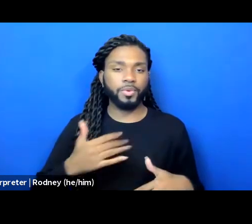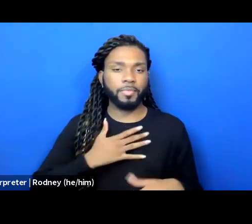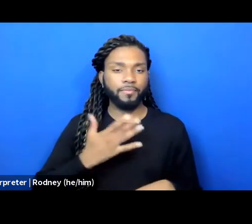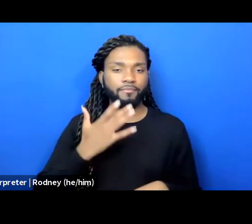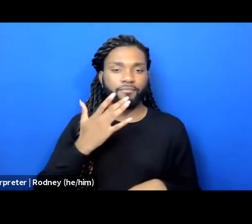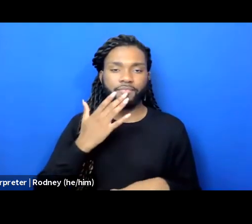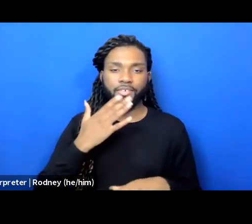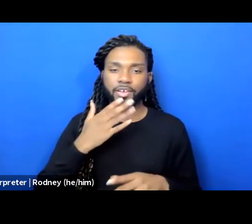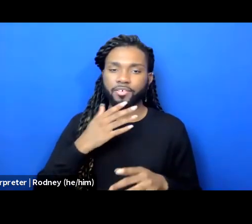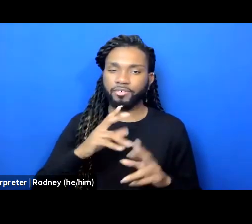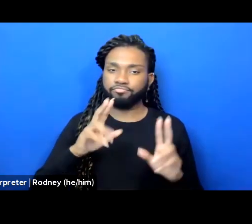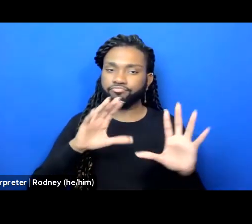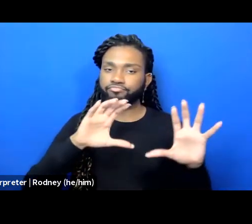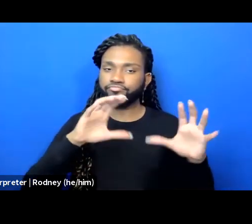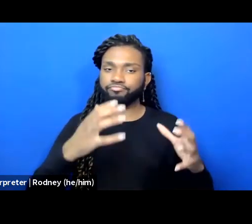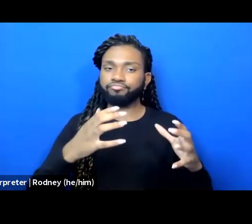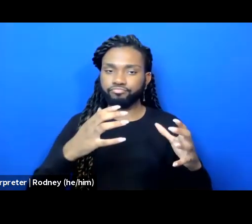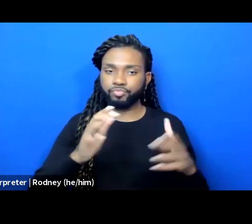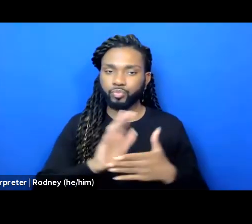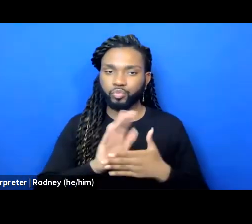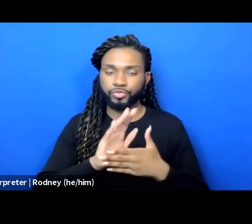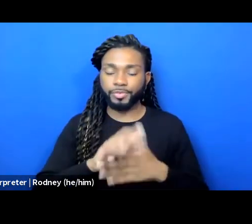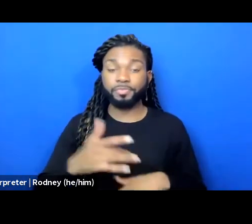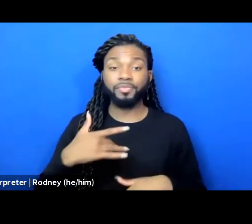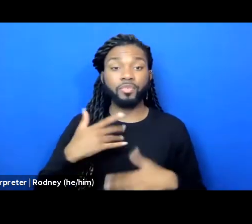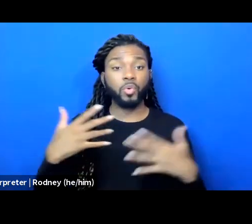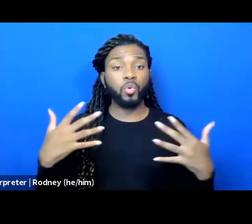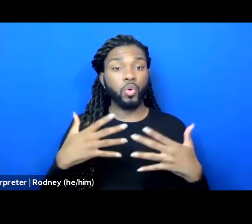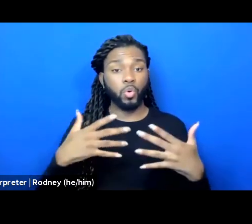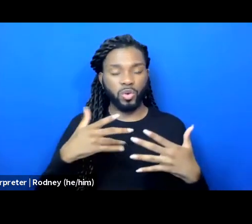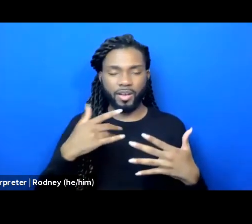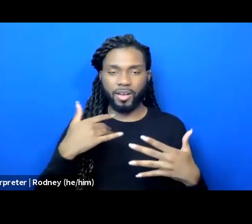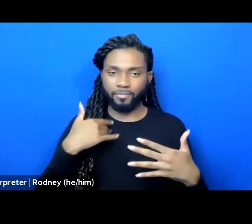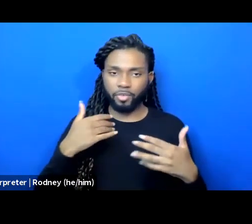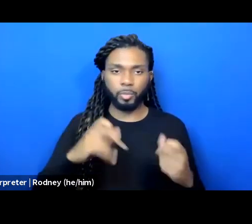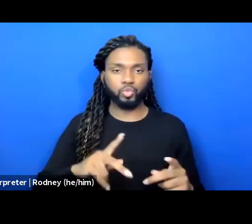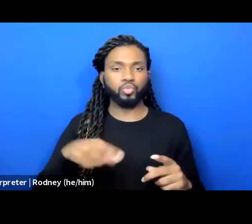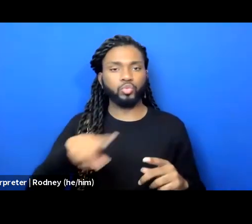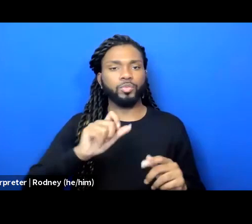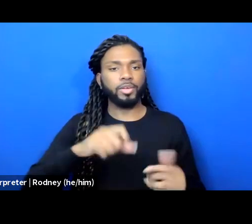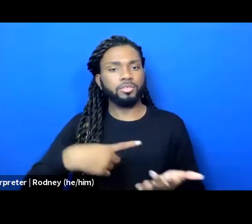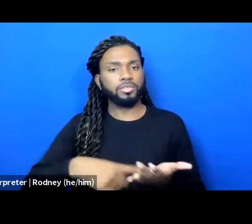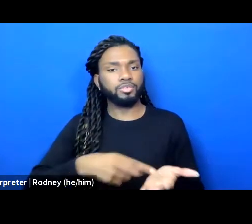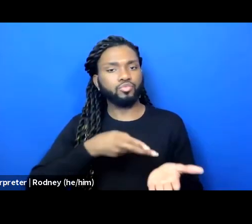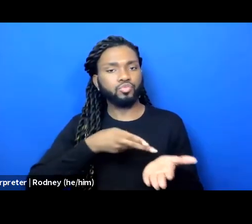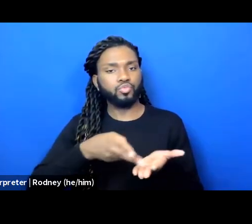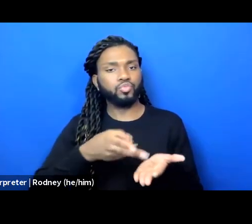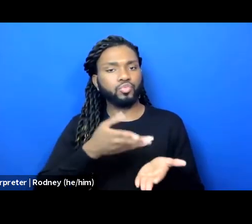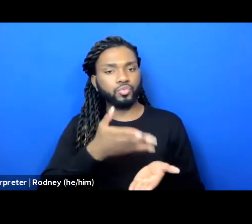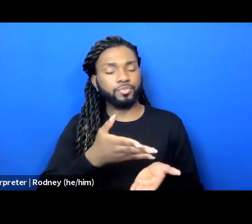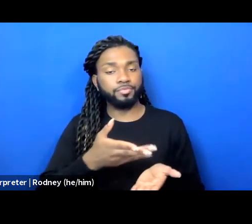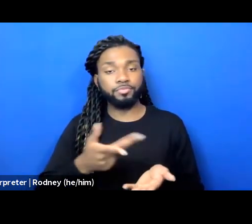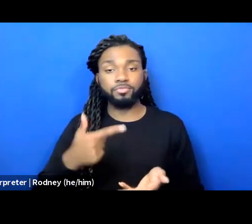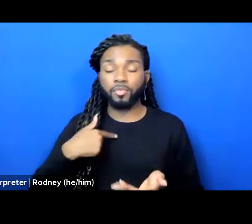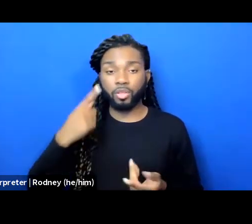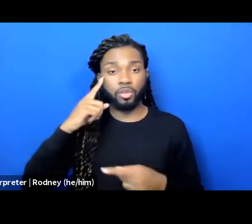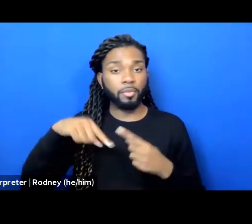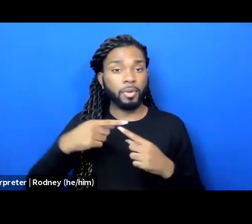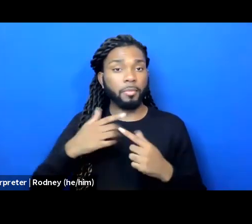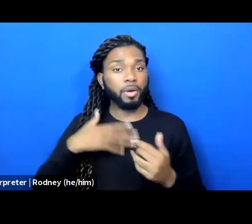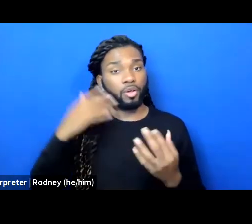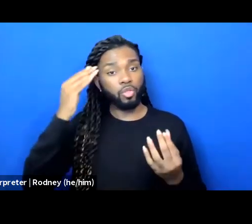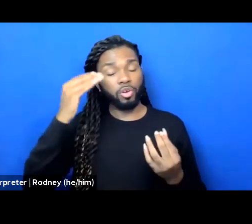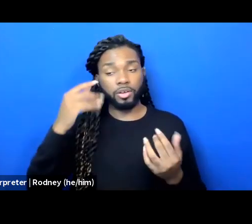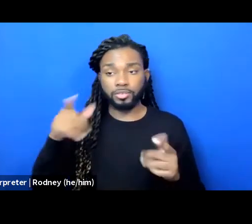I think horror is the genre where you can talk about the truth. So I took my thoughts about being a Black woman